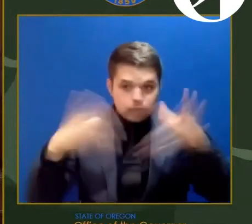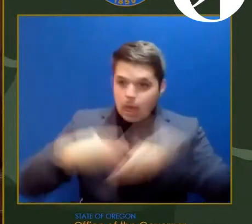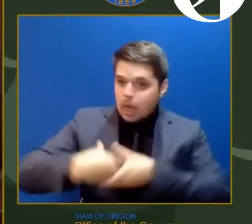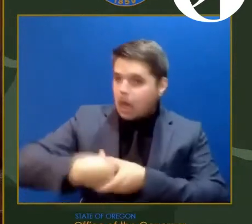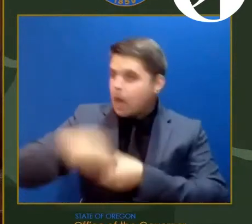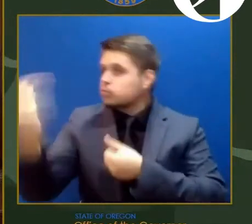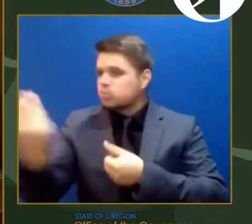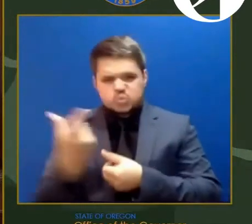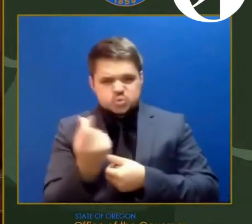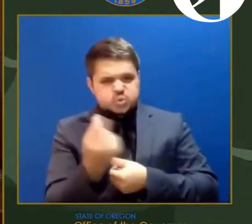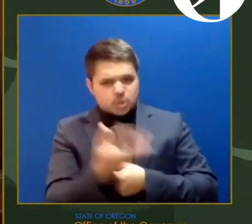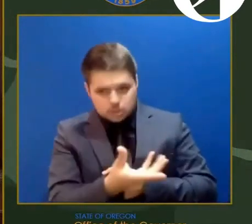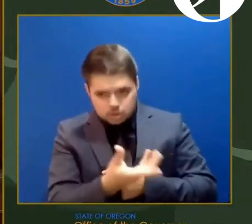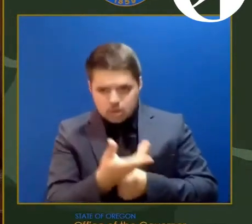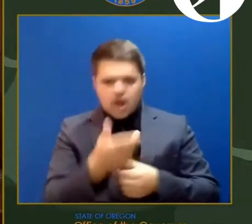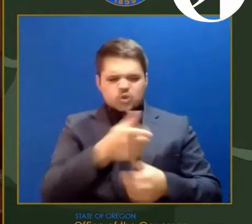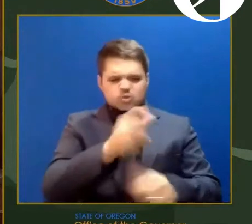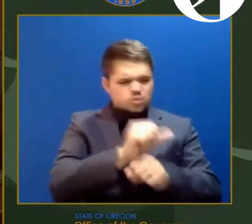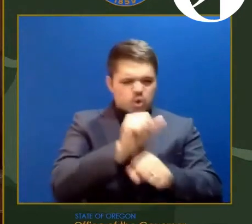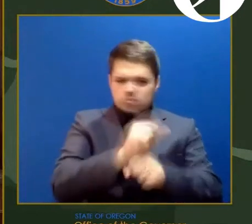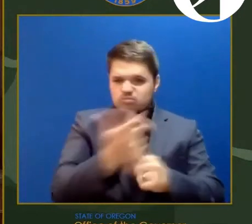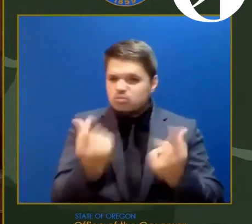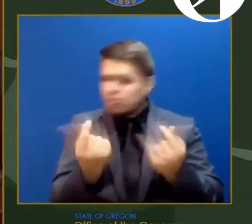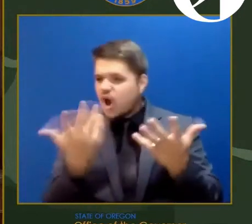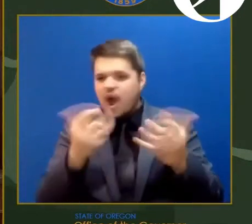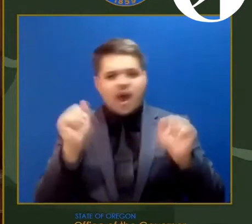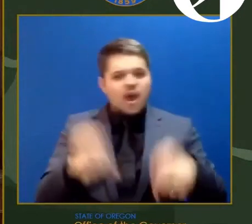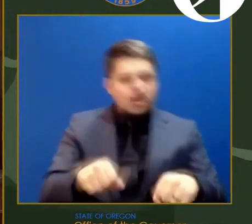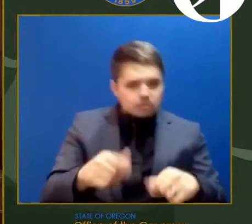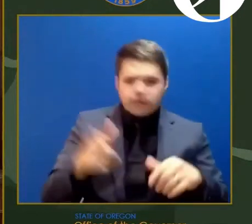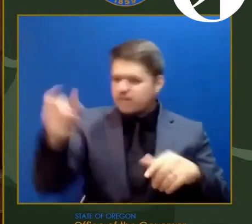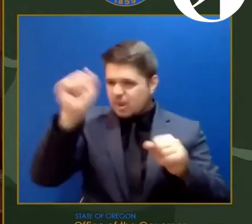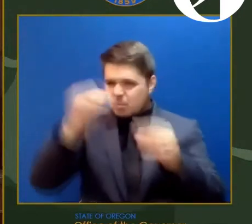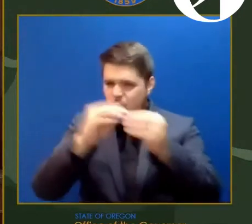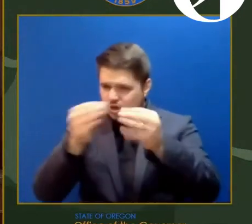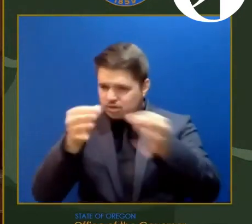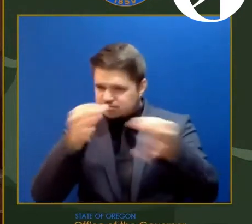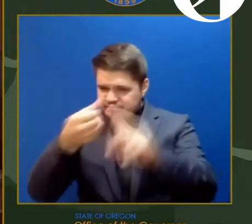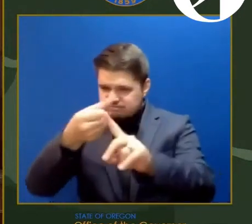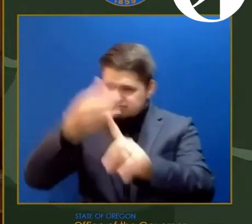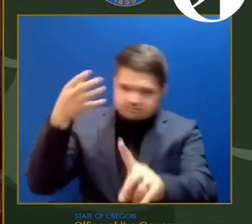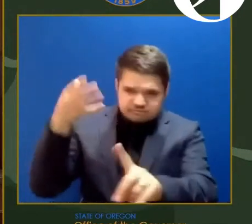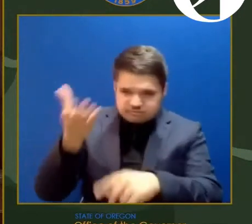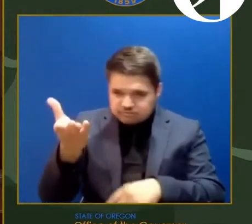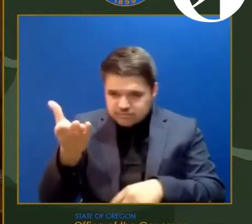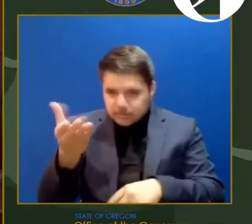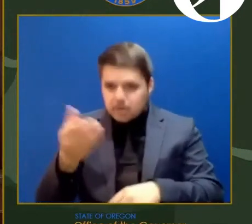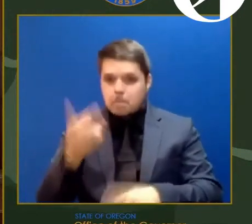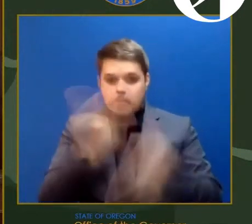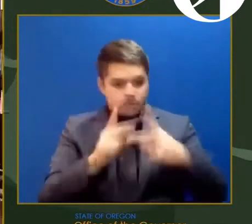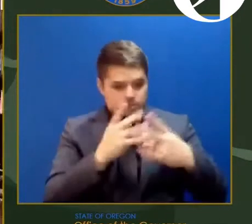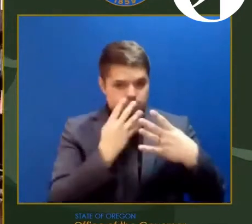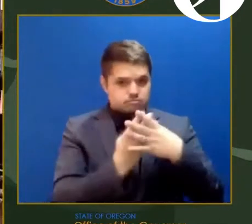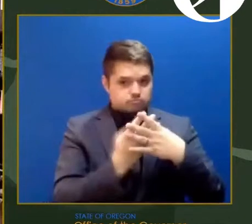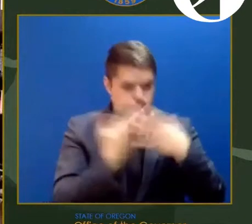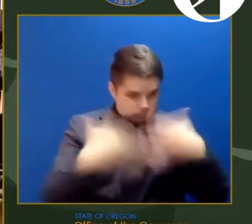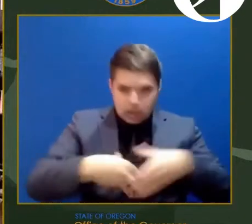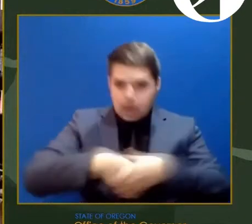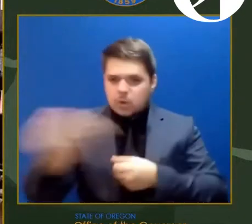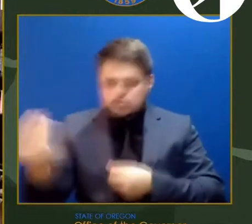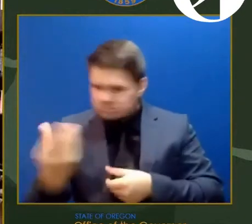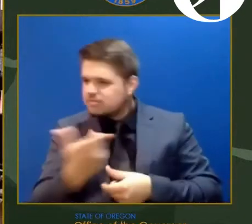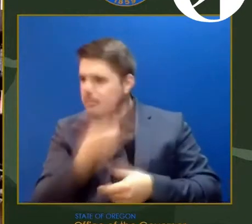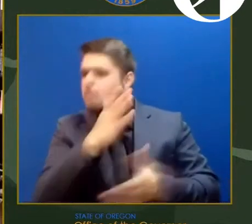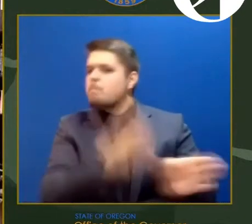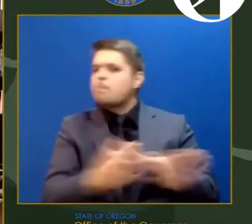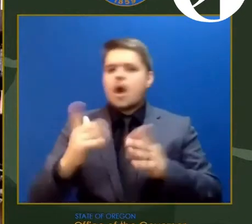Oregonians can do to improve the lives of those reentering and being released from custody? Yeah, thank you for